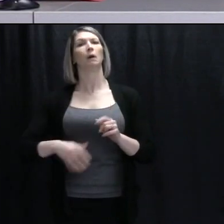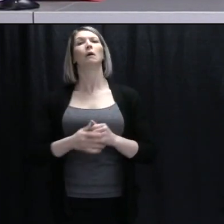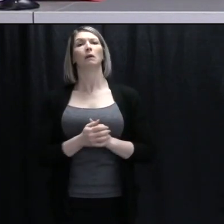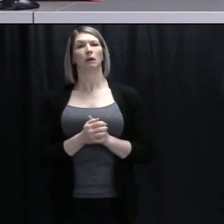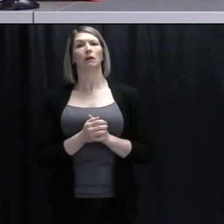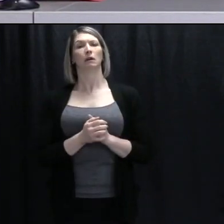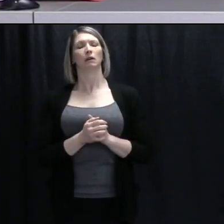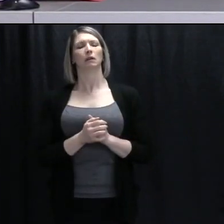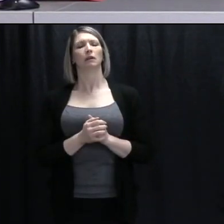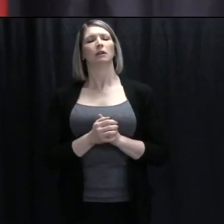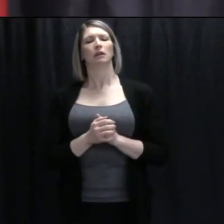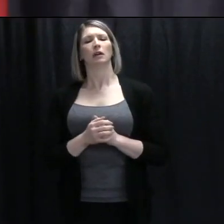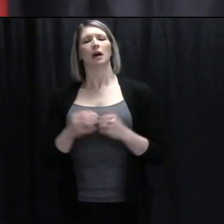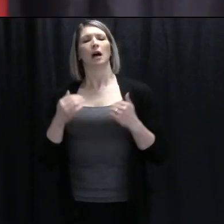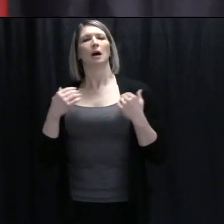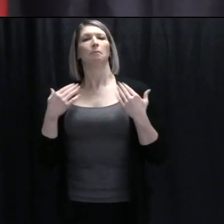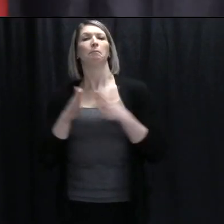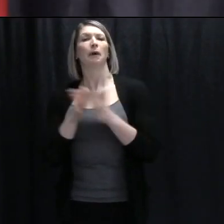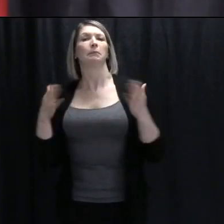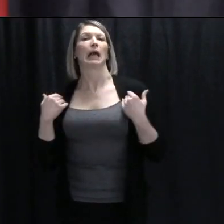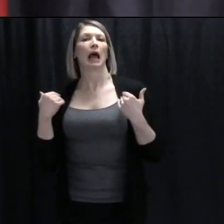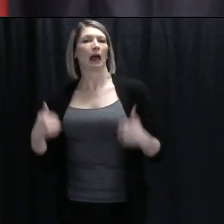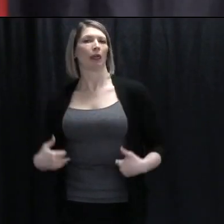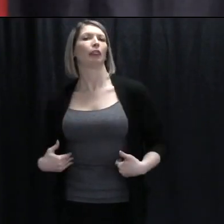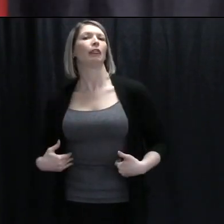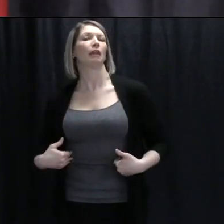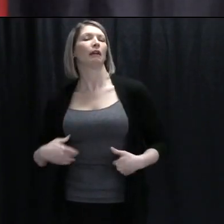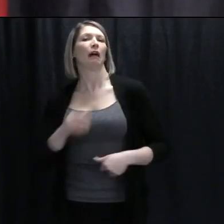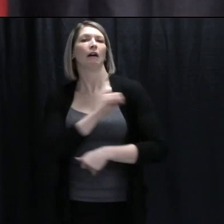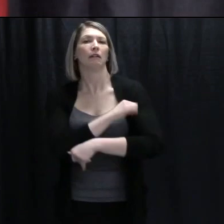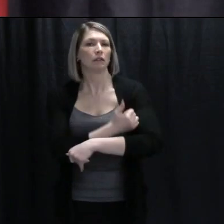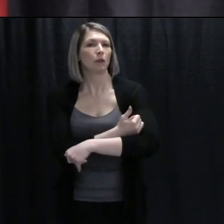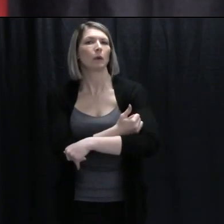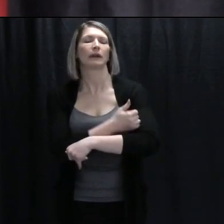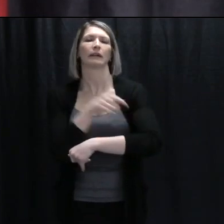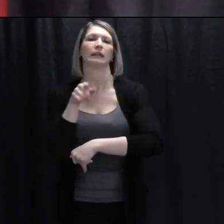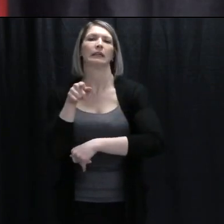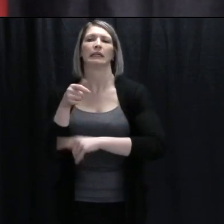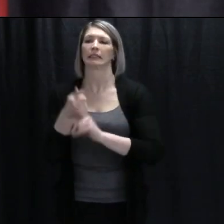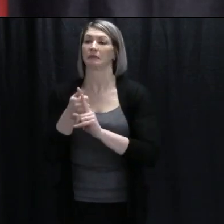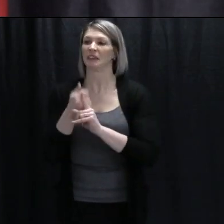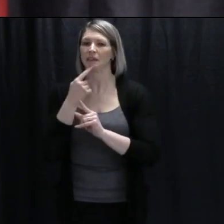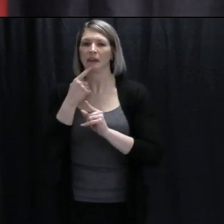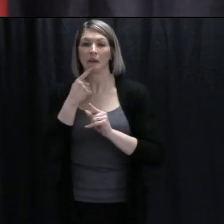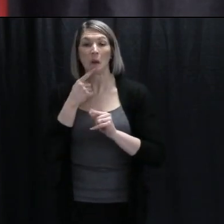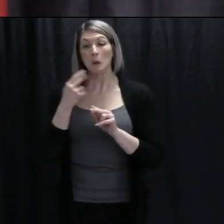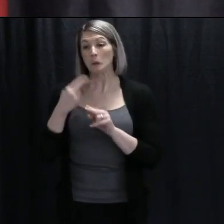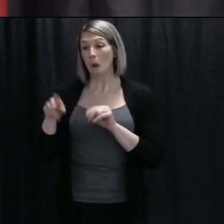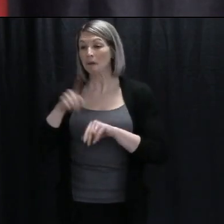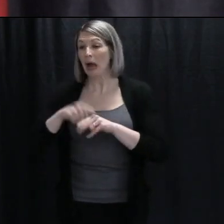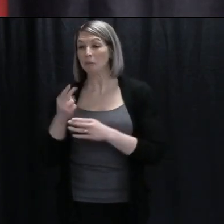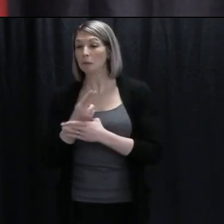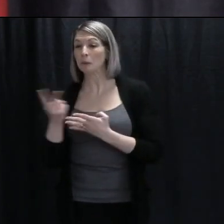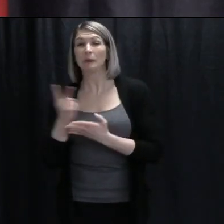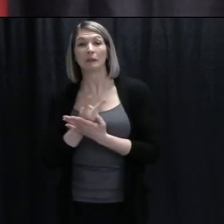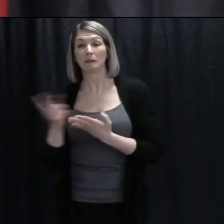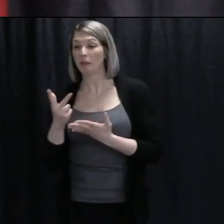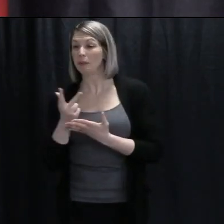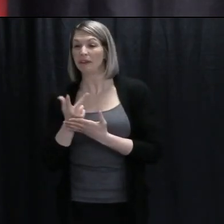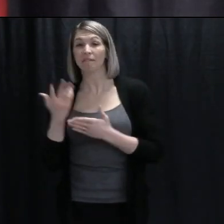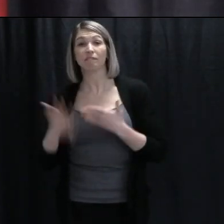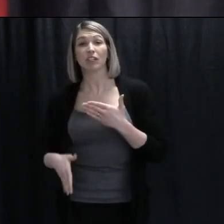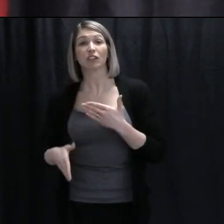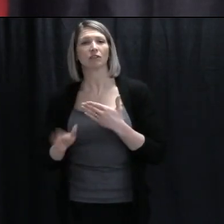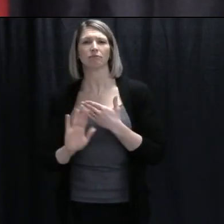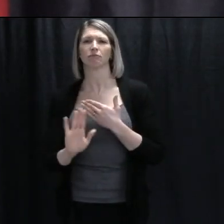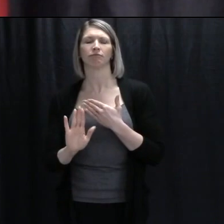As our public health officials advise us, this is not a sprint, but a marathon. Given these circumstances